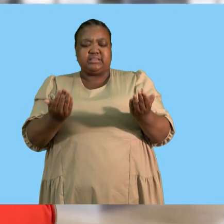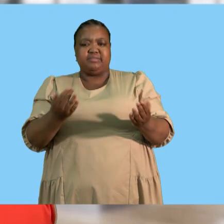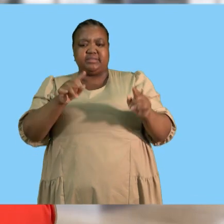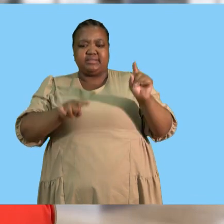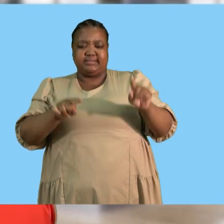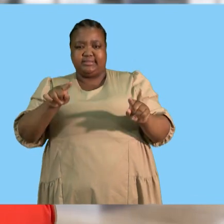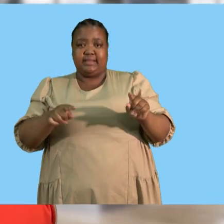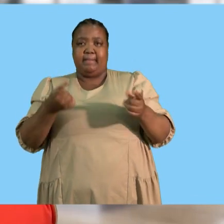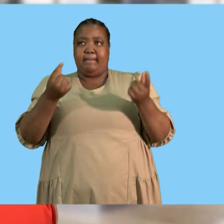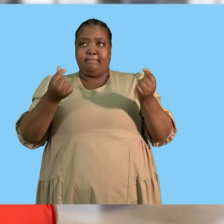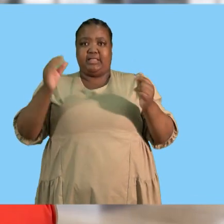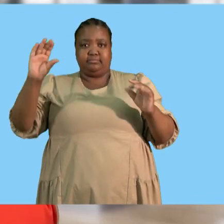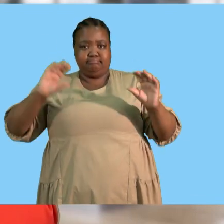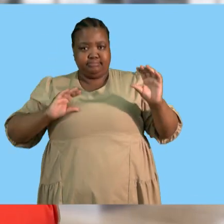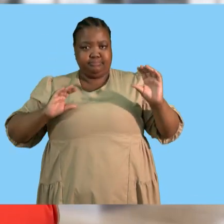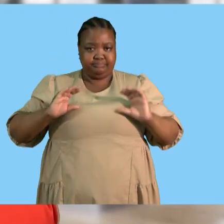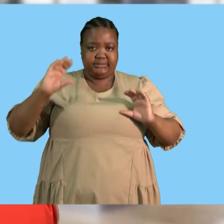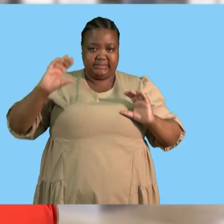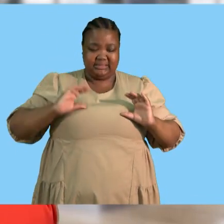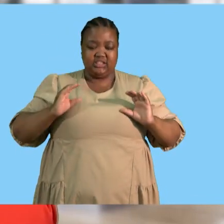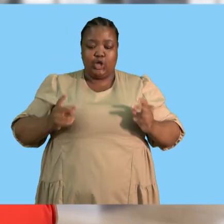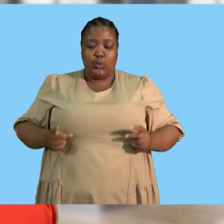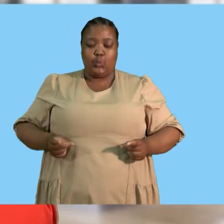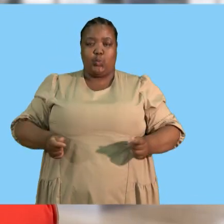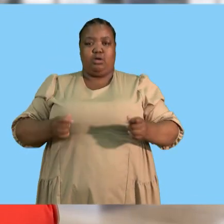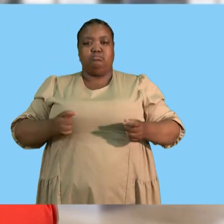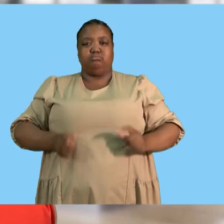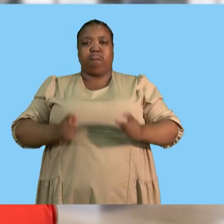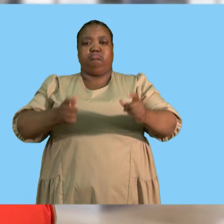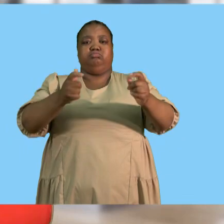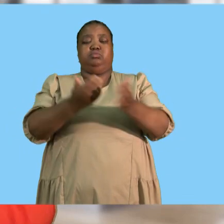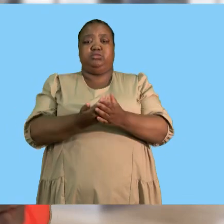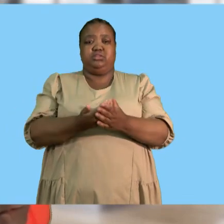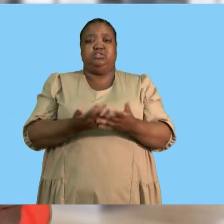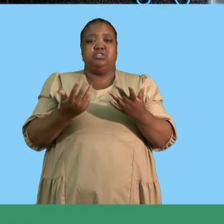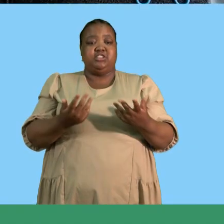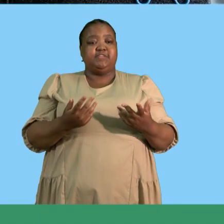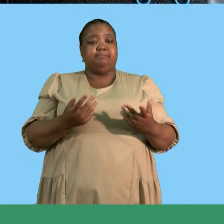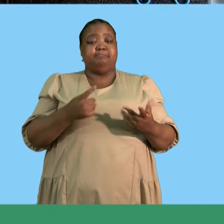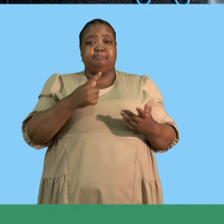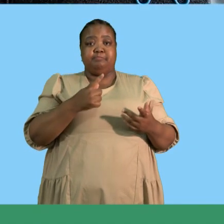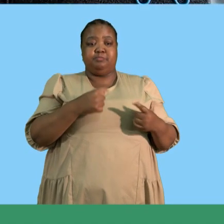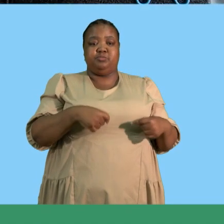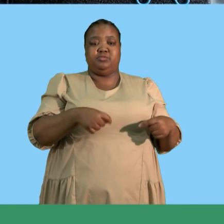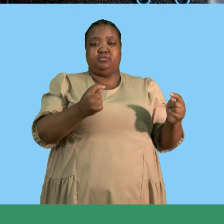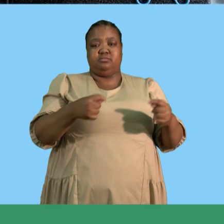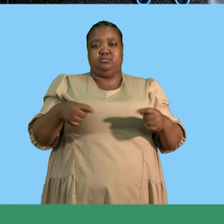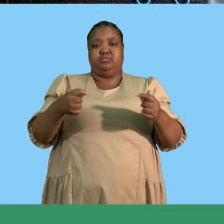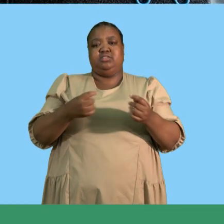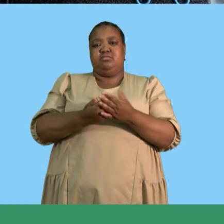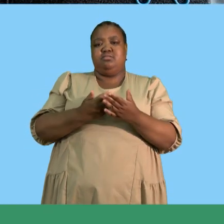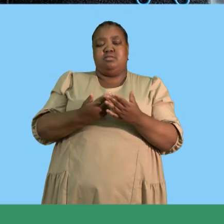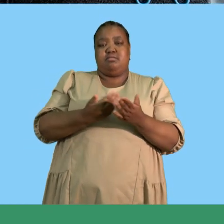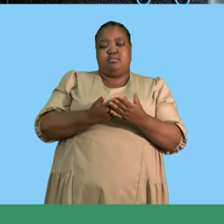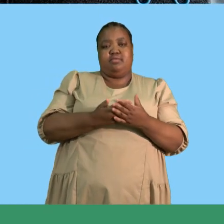offering brings you money in quickly so that you can be able to cover for all your expenses. You must also be